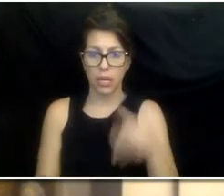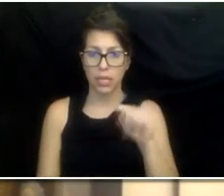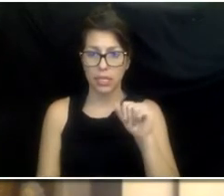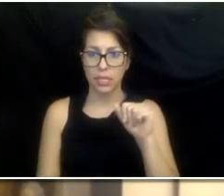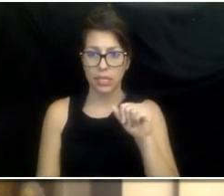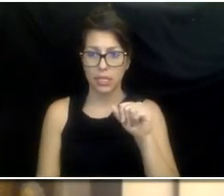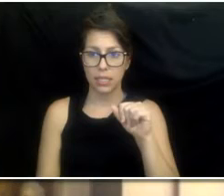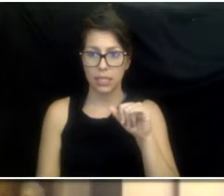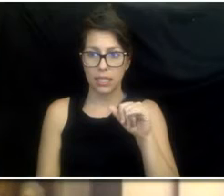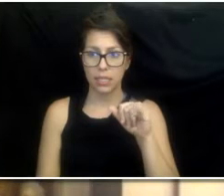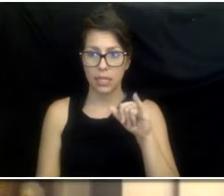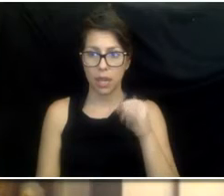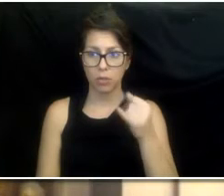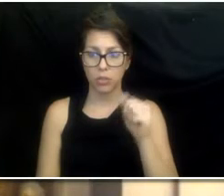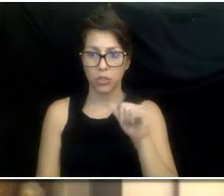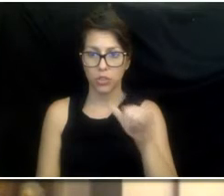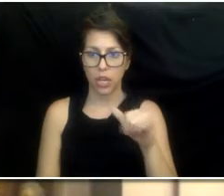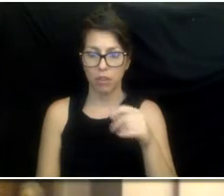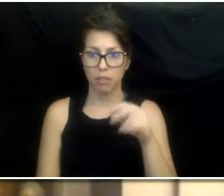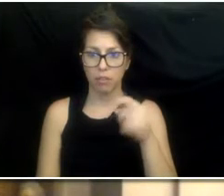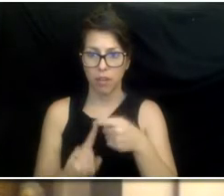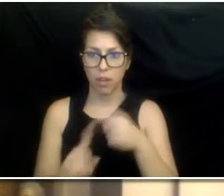clock you may begin your